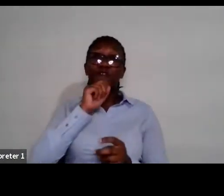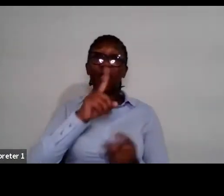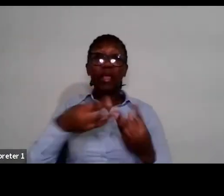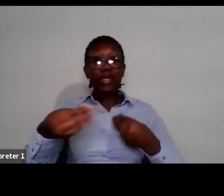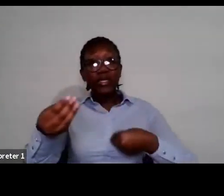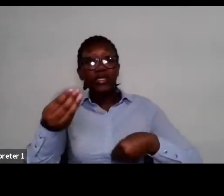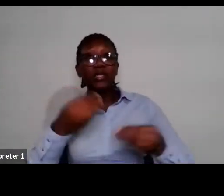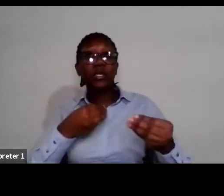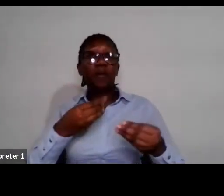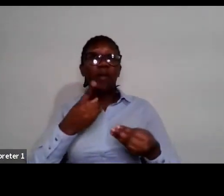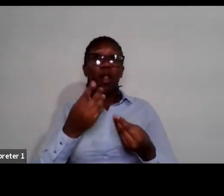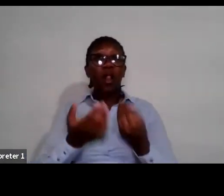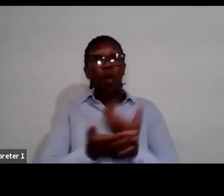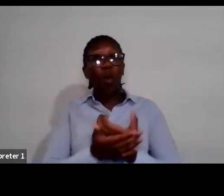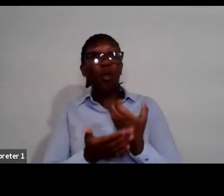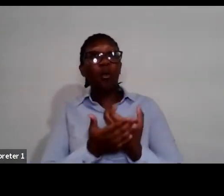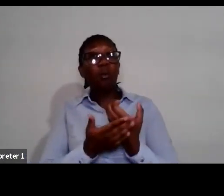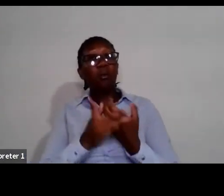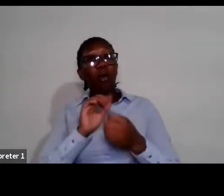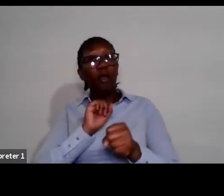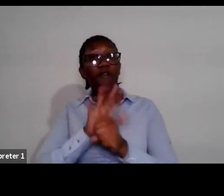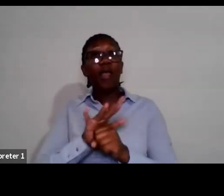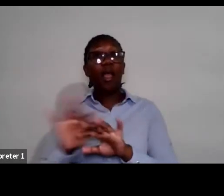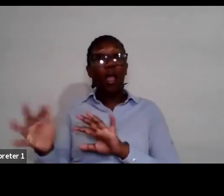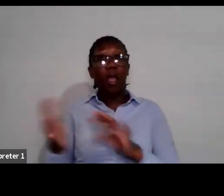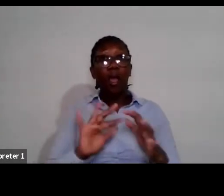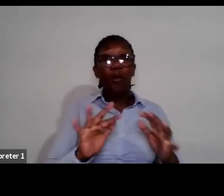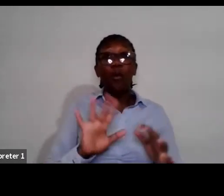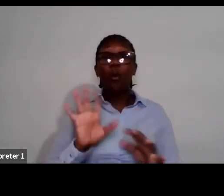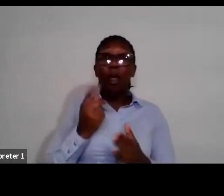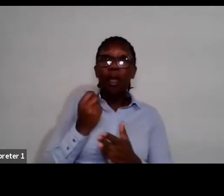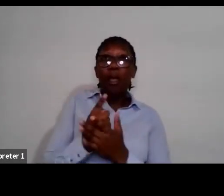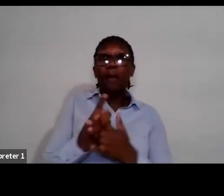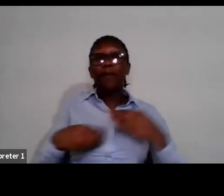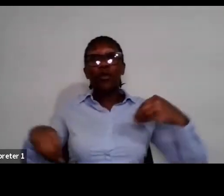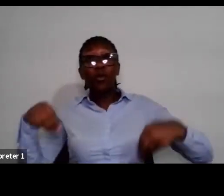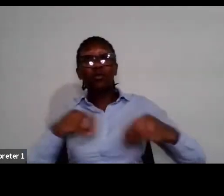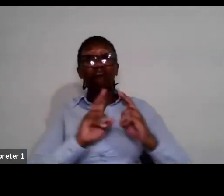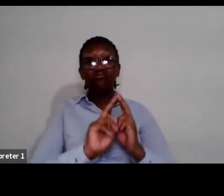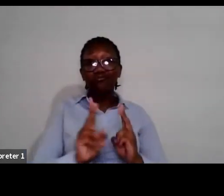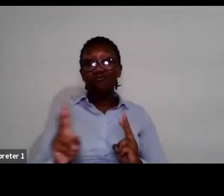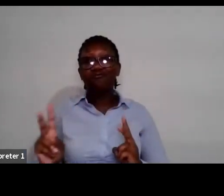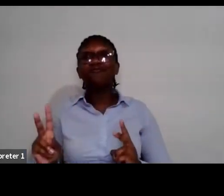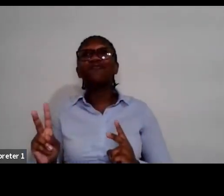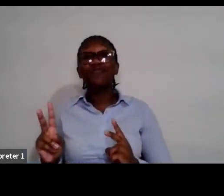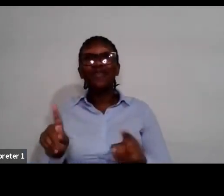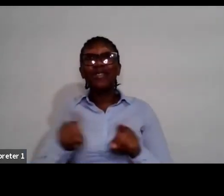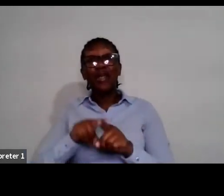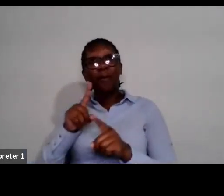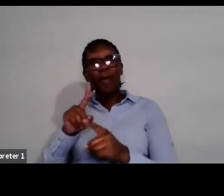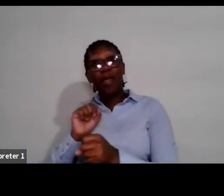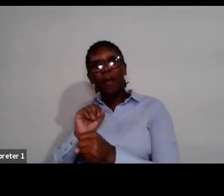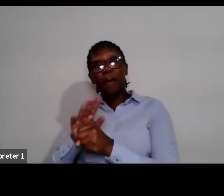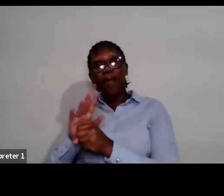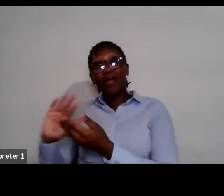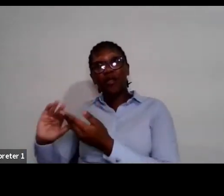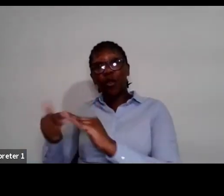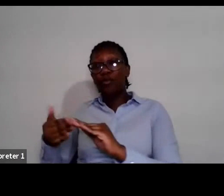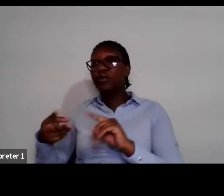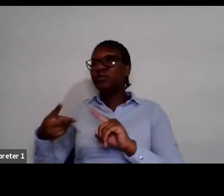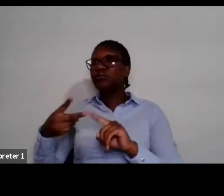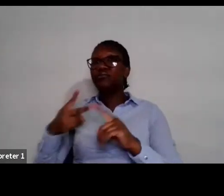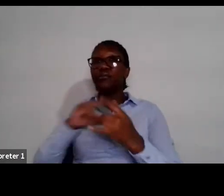economy, as well as the dealings in counterfeiting impacts us as a community, as a state, and